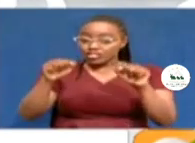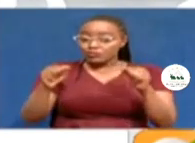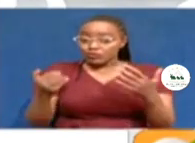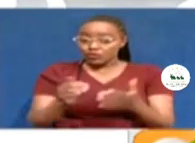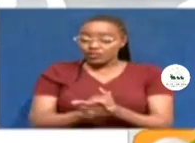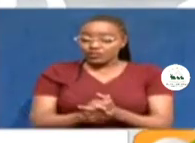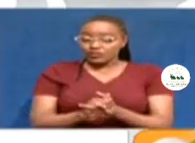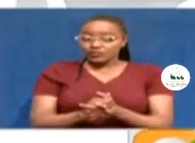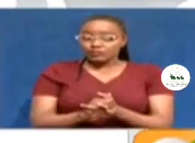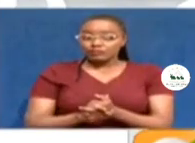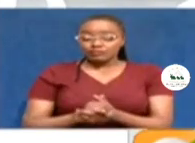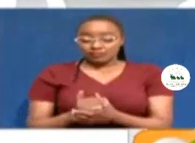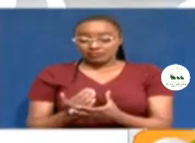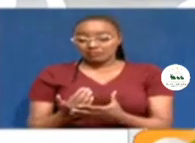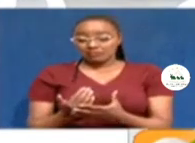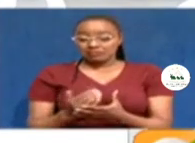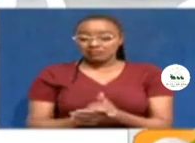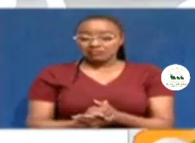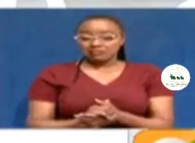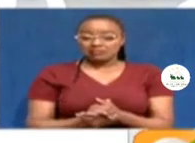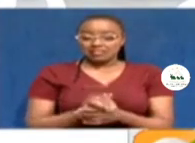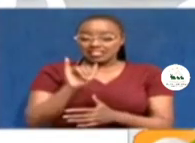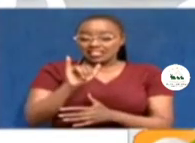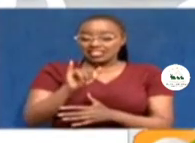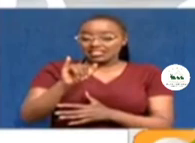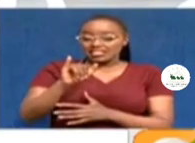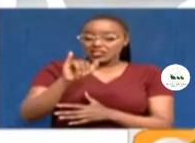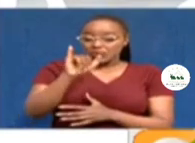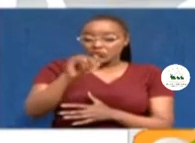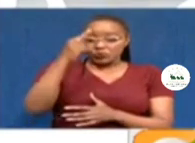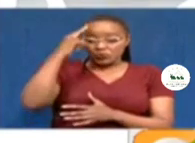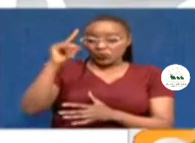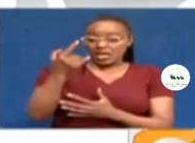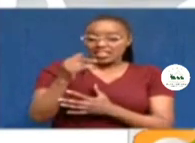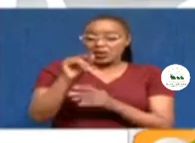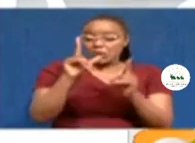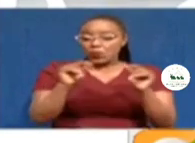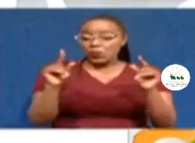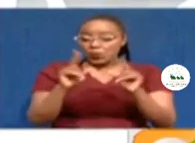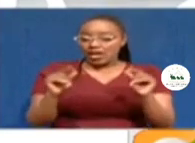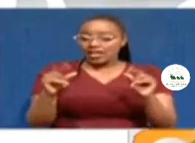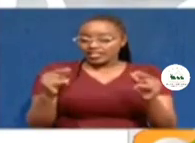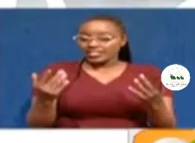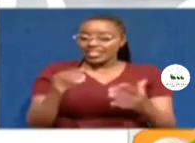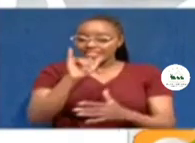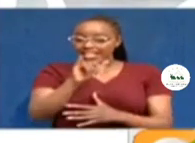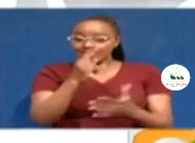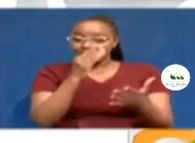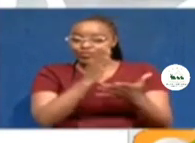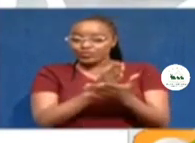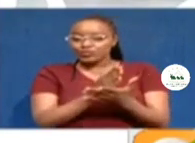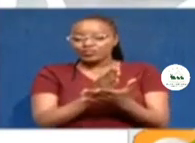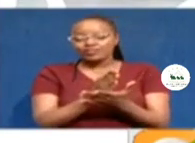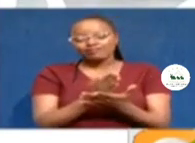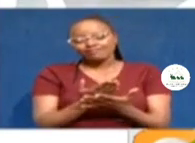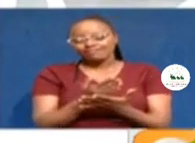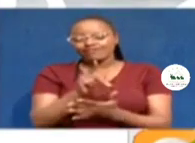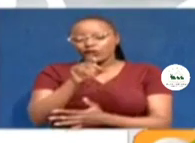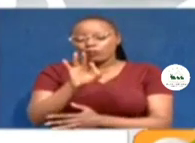And Franz Kafka. Those were the leading thinkers of that UNESCO generation. That's right. And